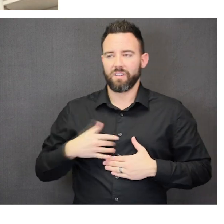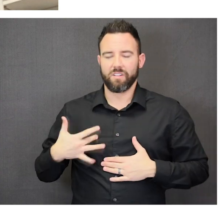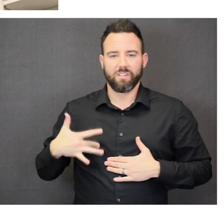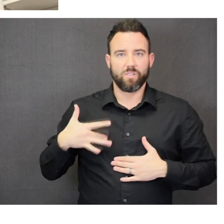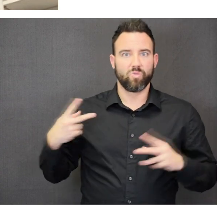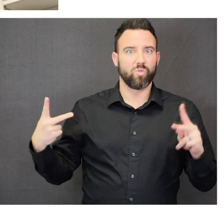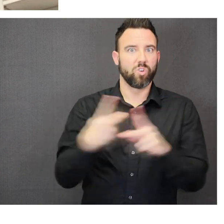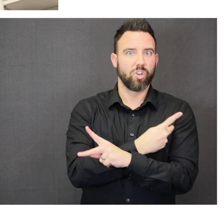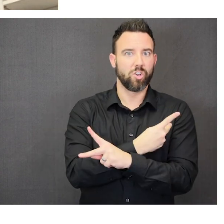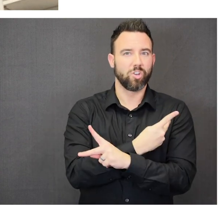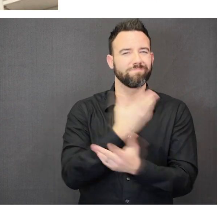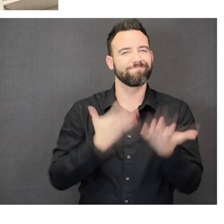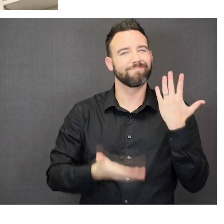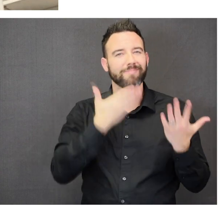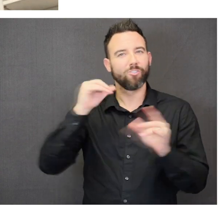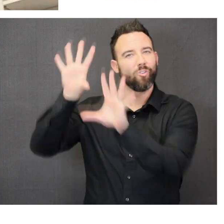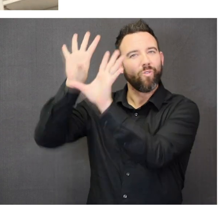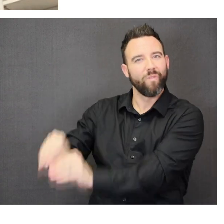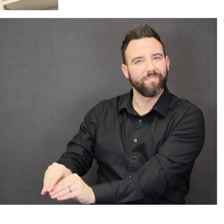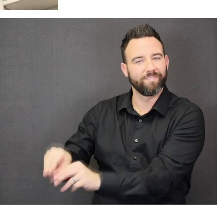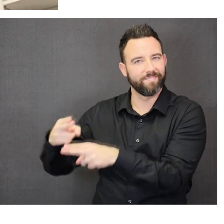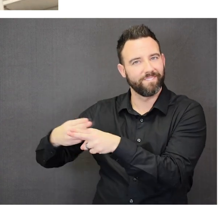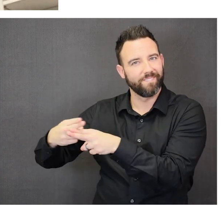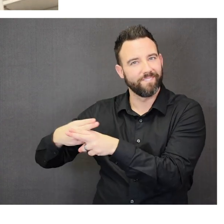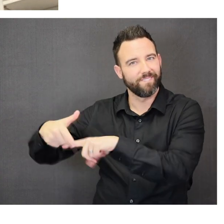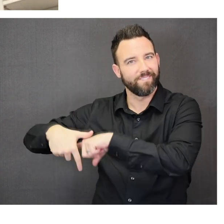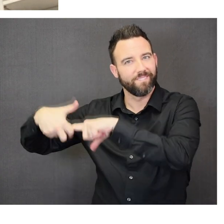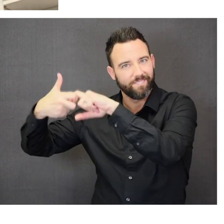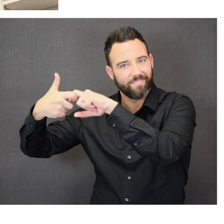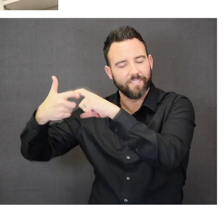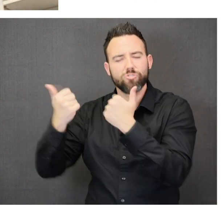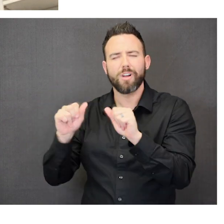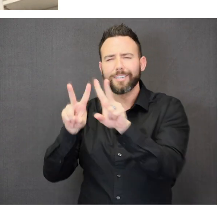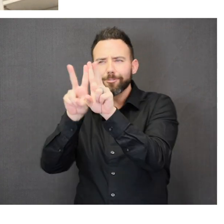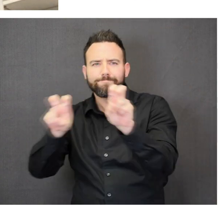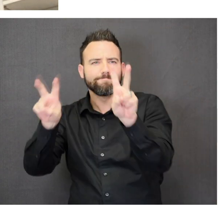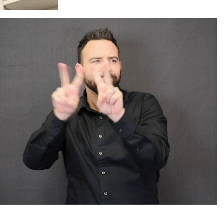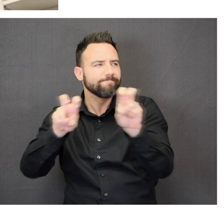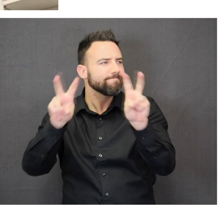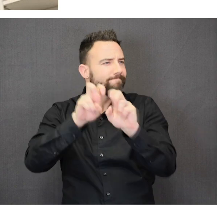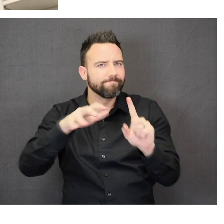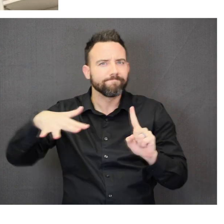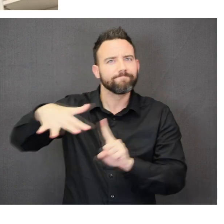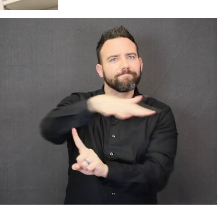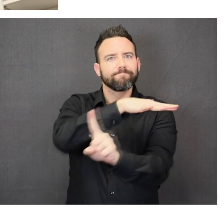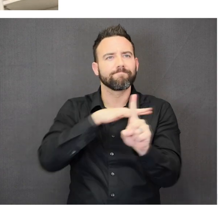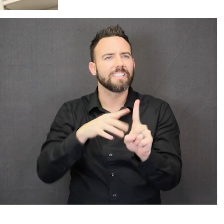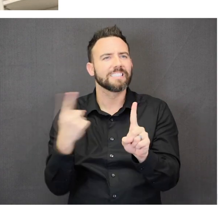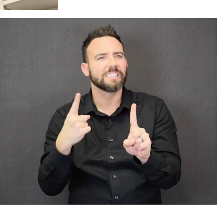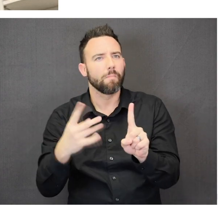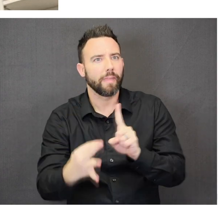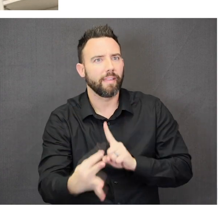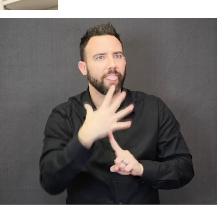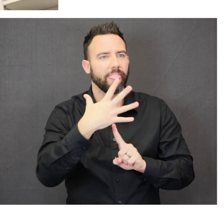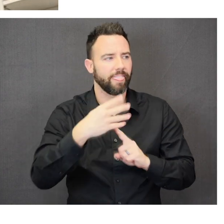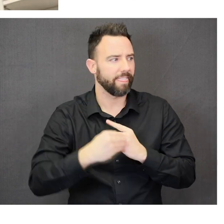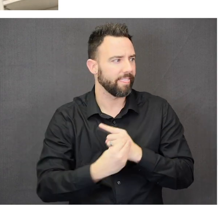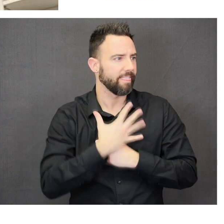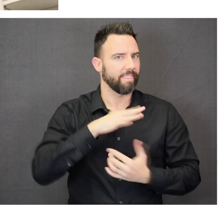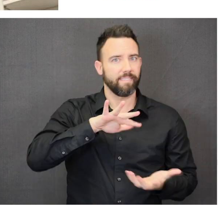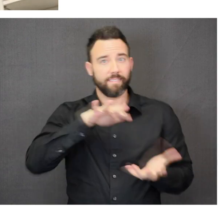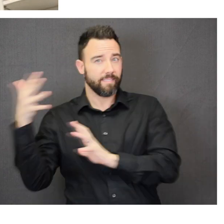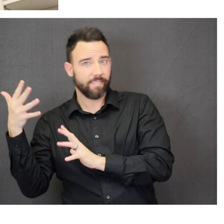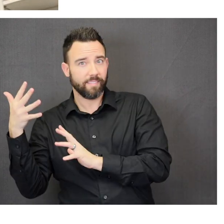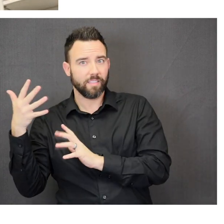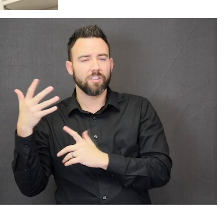other things that are going on that are influencing dysregulation? See if you can take the time to identify them and look at what can you do